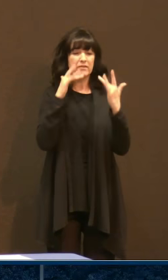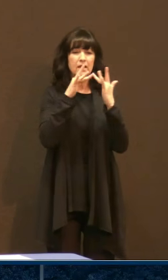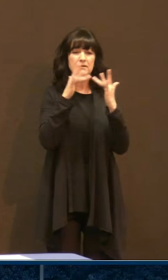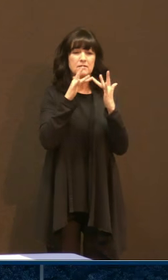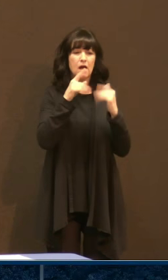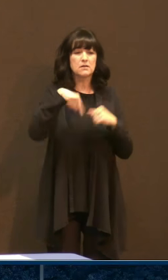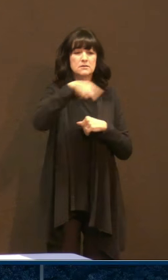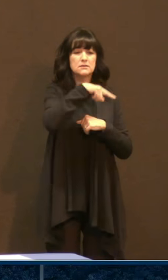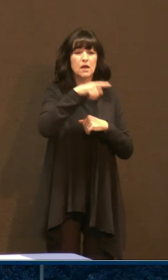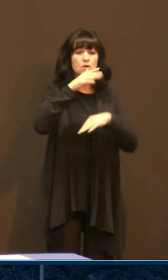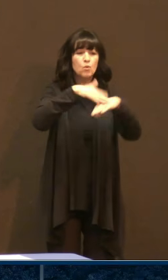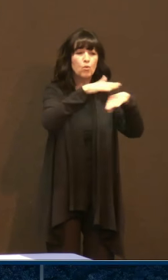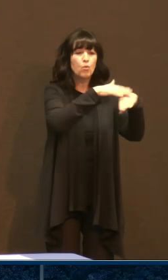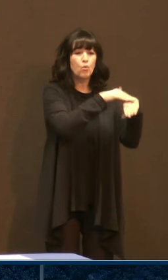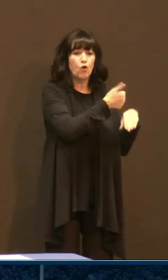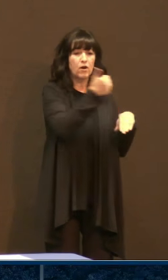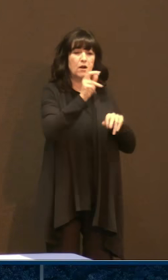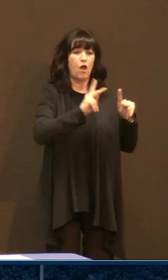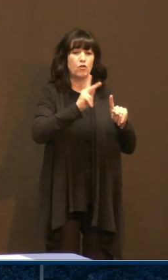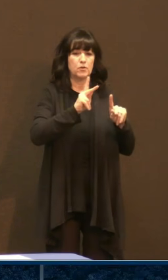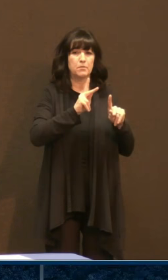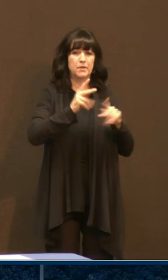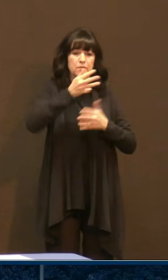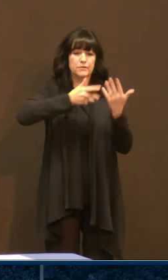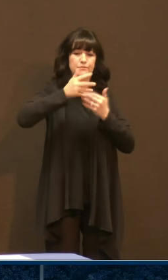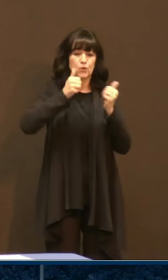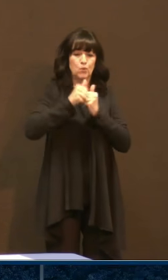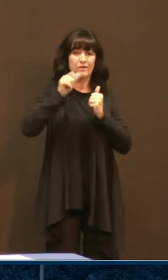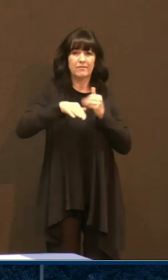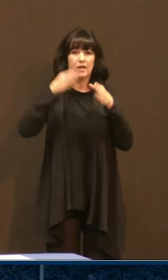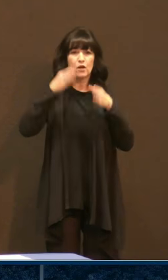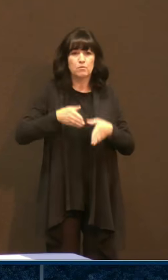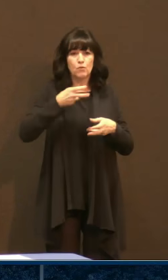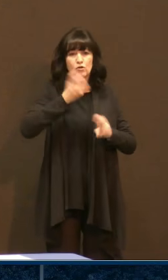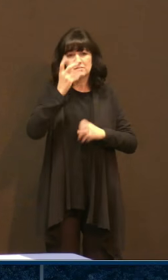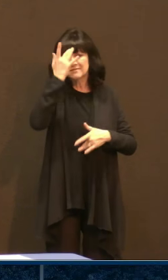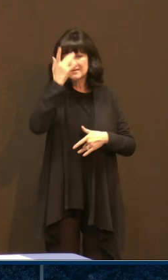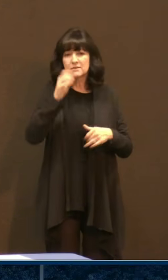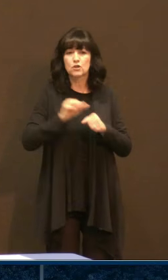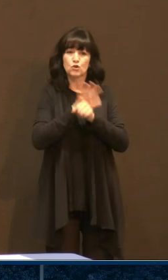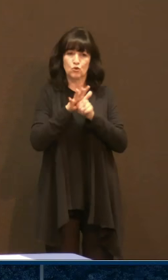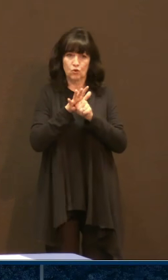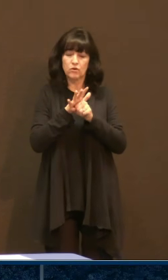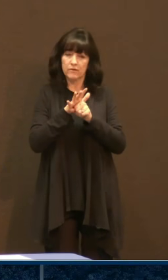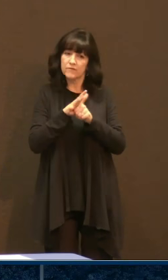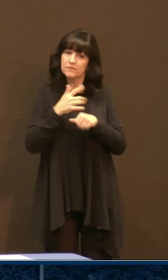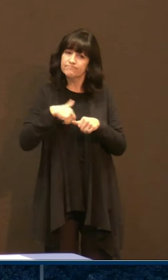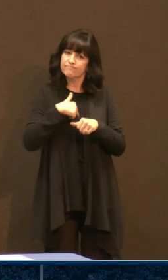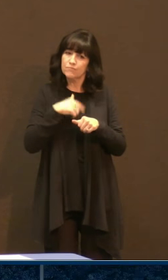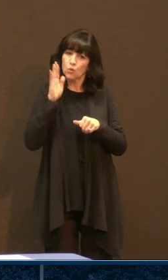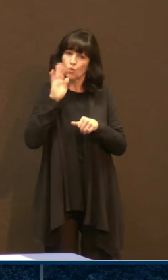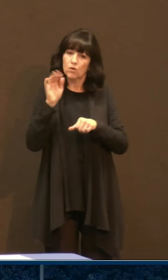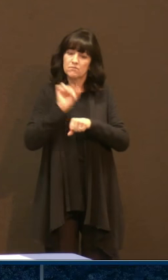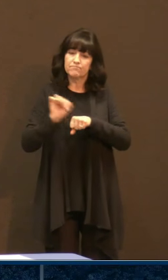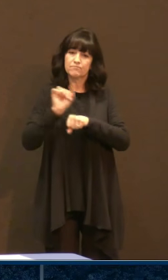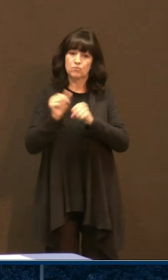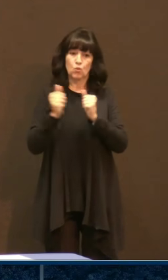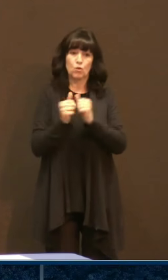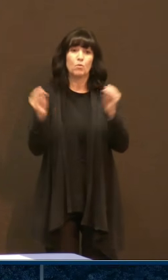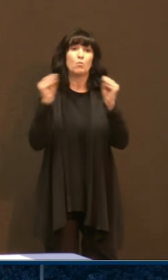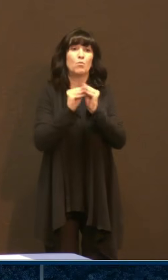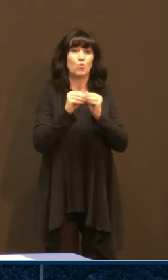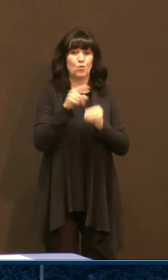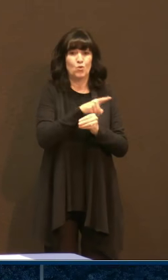ground force that is going to be really helping us work with those communities to better understand needs, to